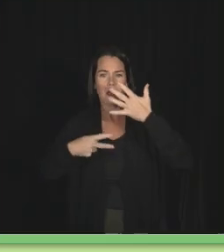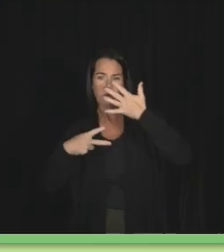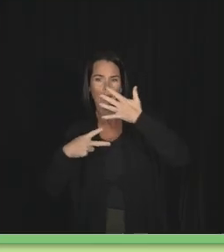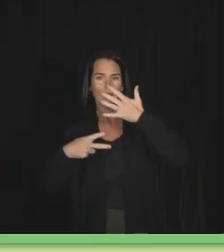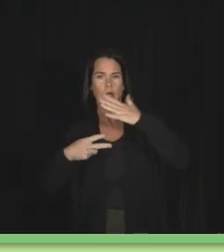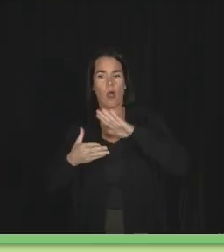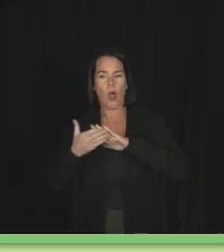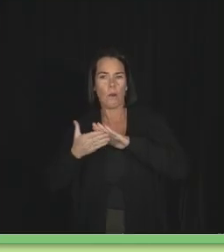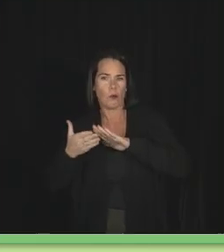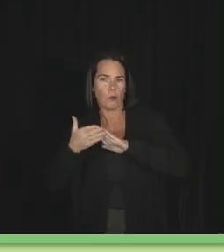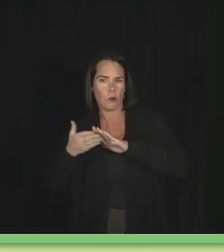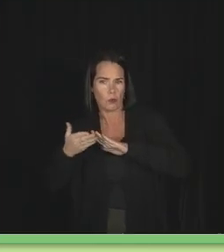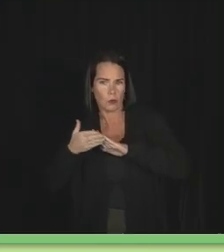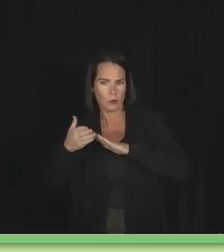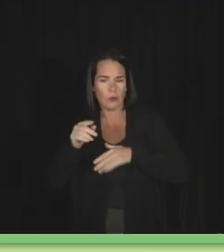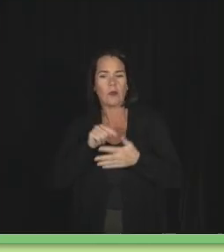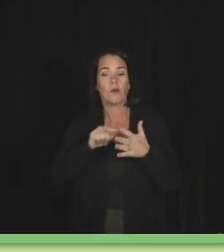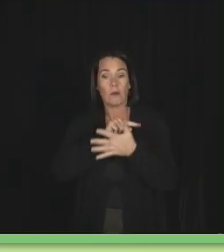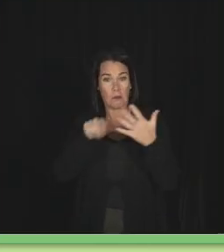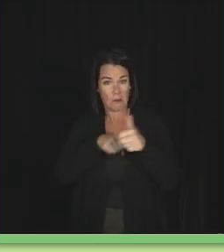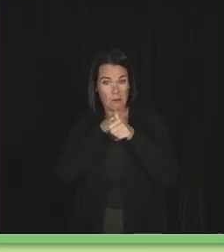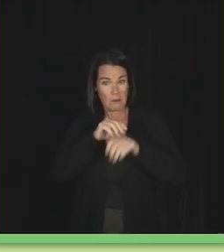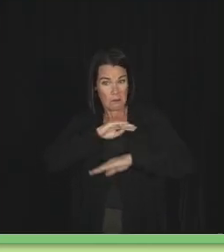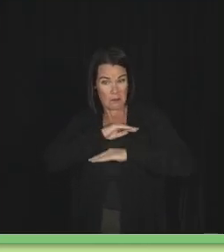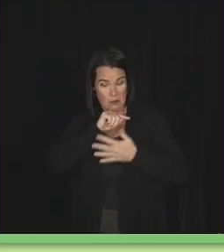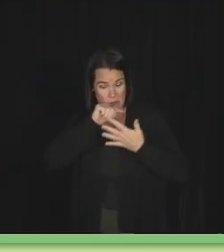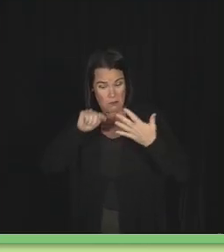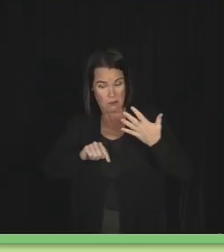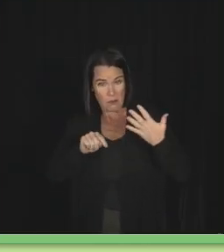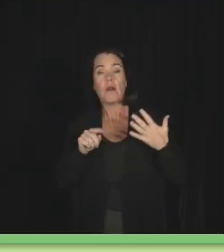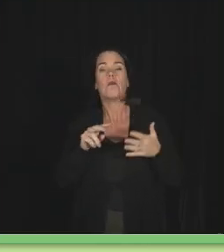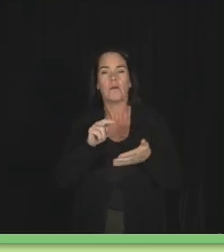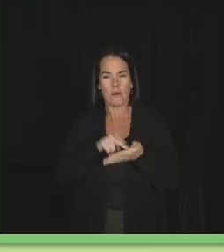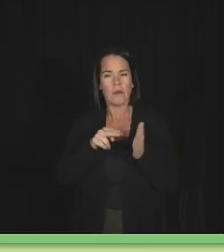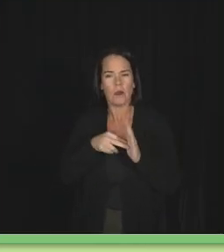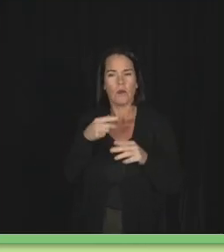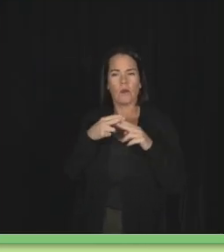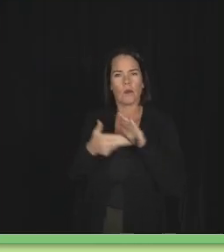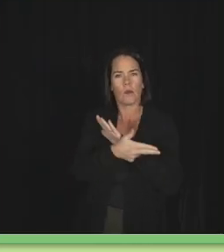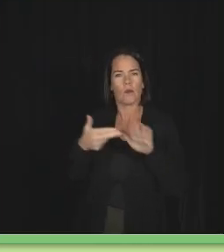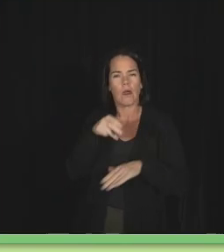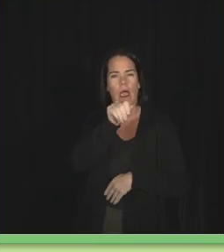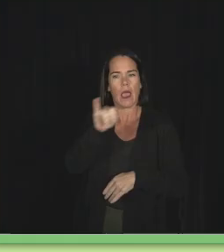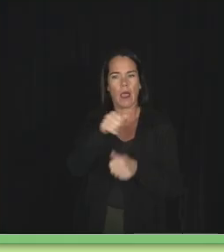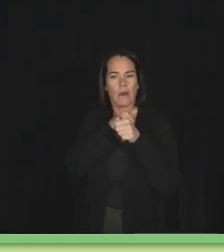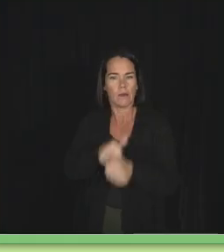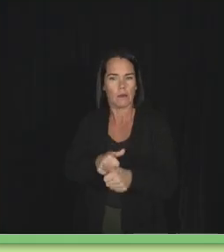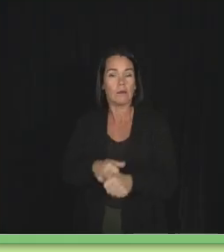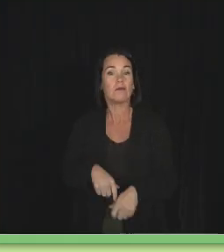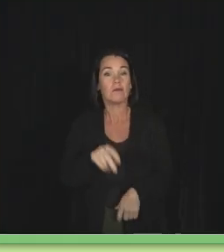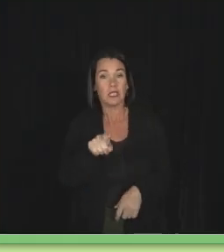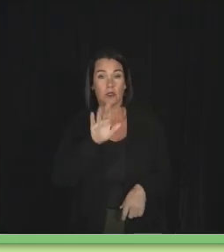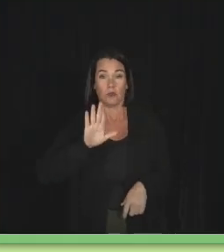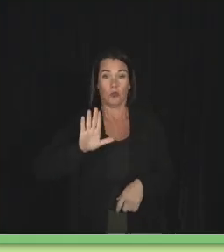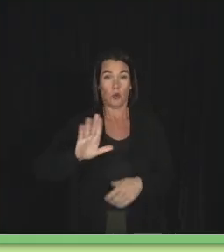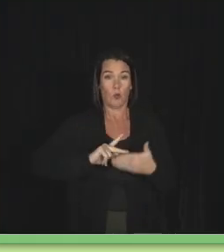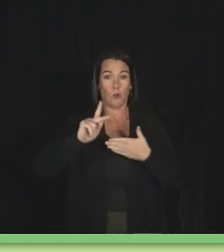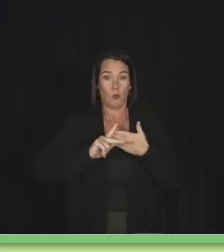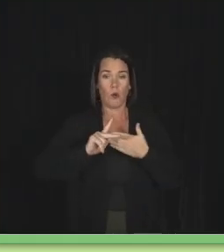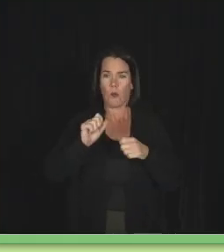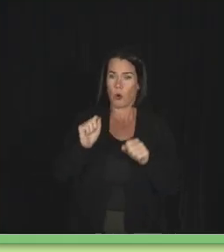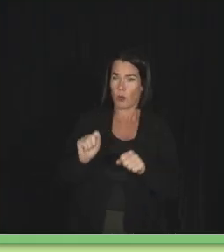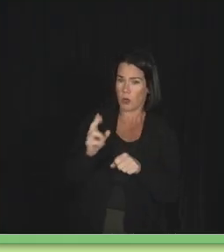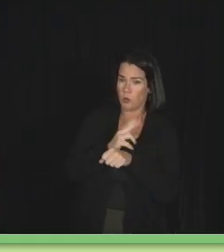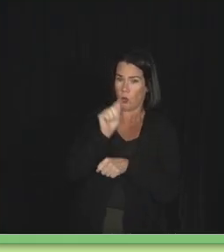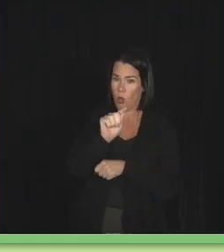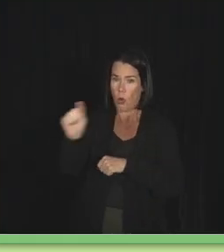it Kubernetes AI conformant. This ensures that you can run AI reliably on those